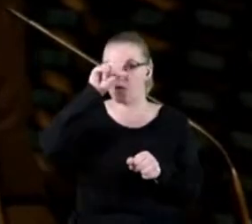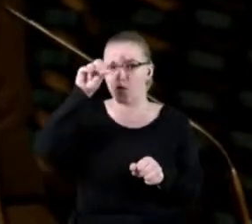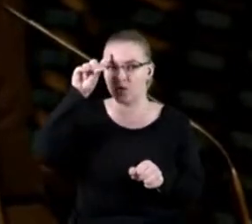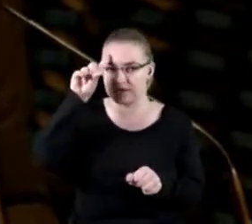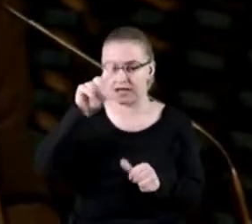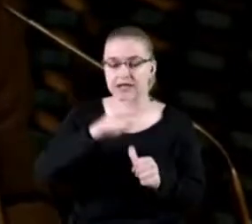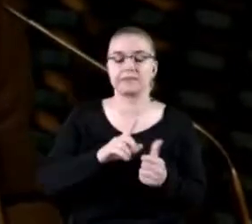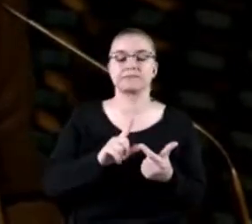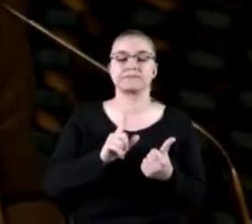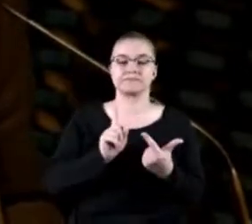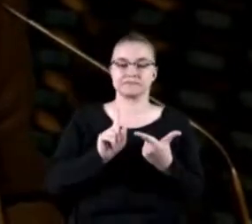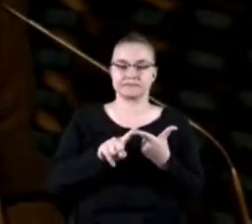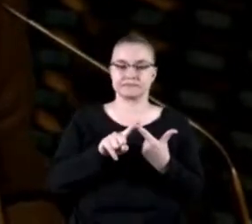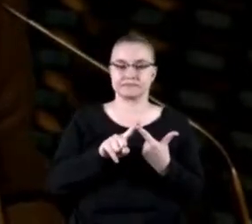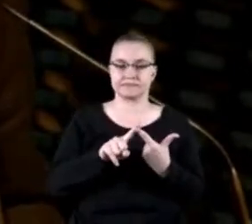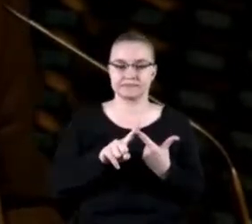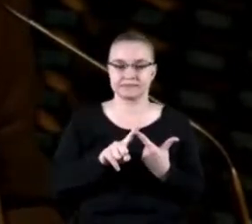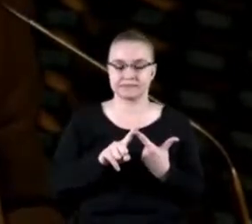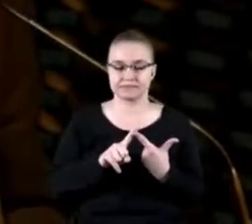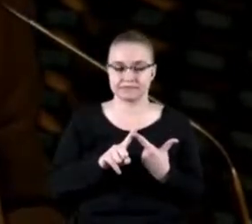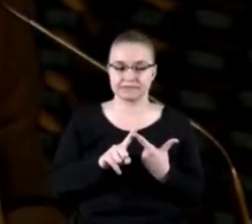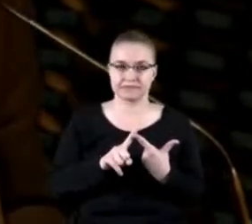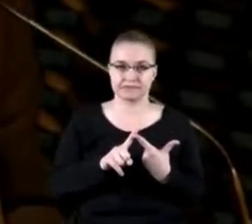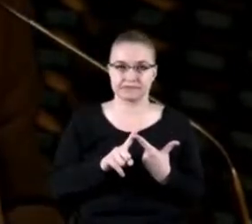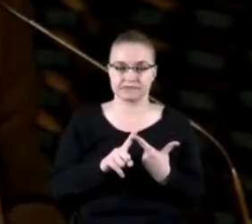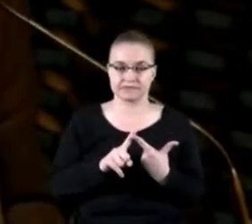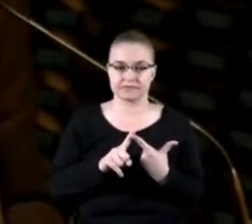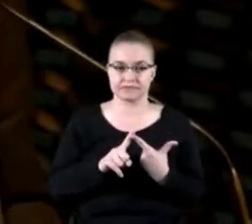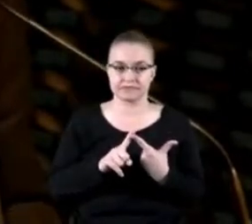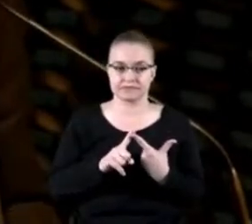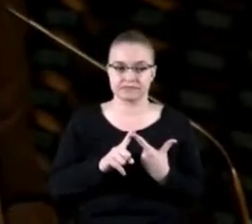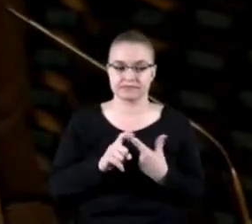be it the loss of life,